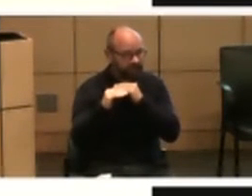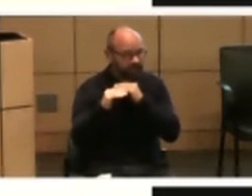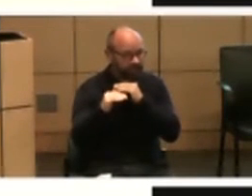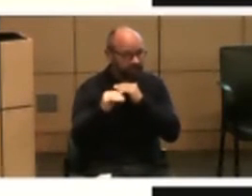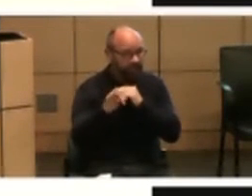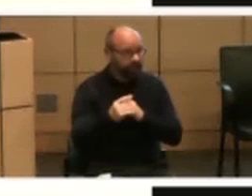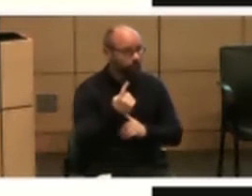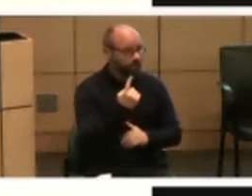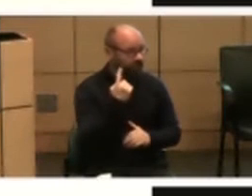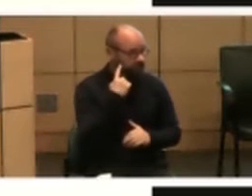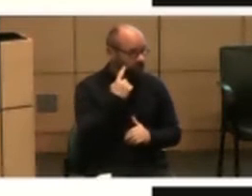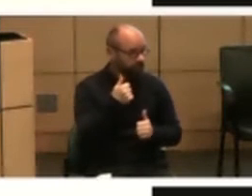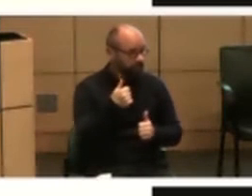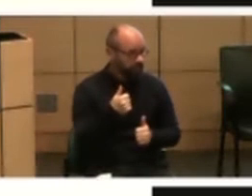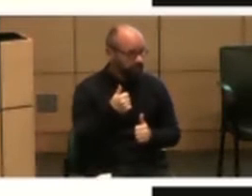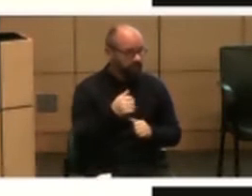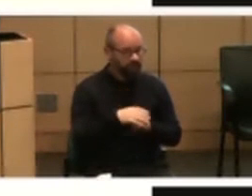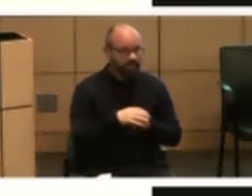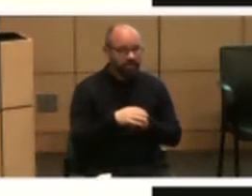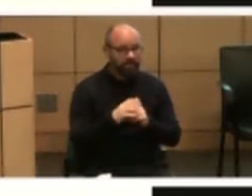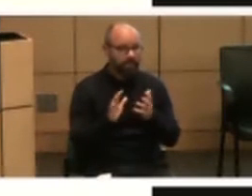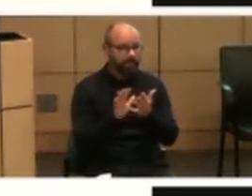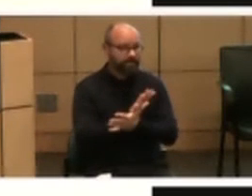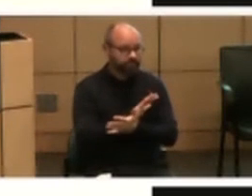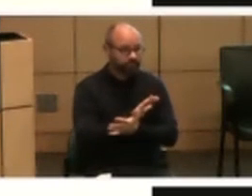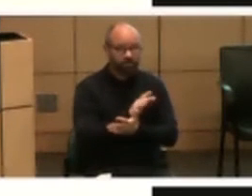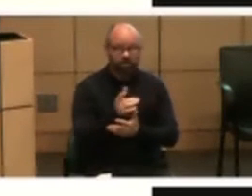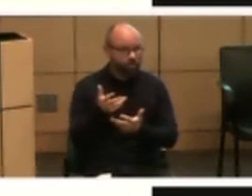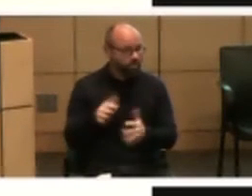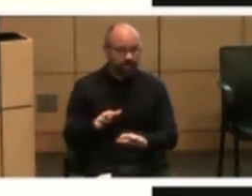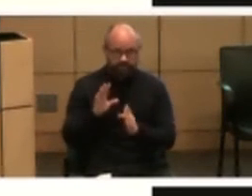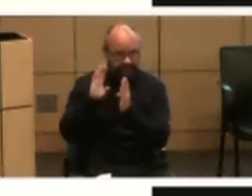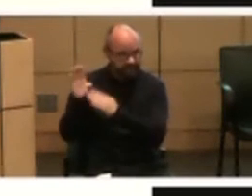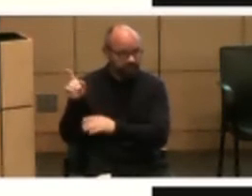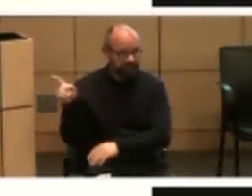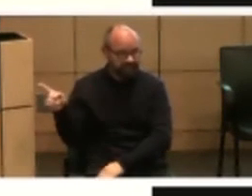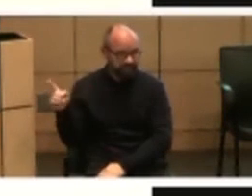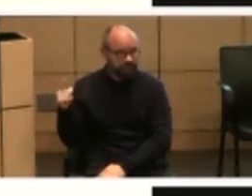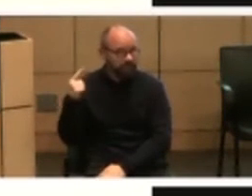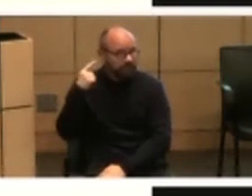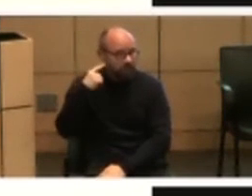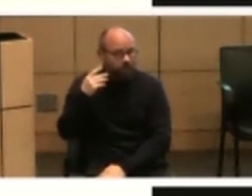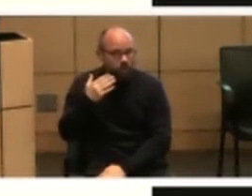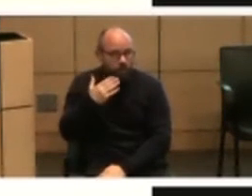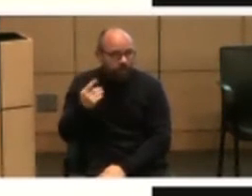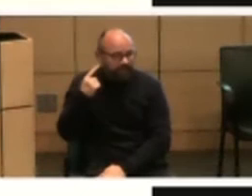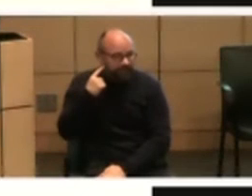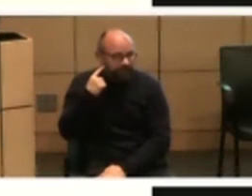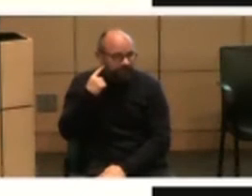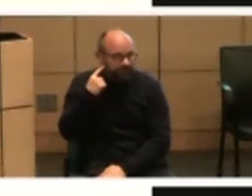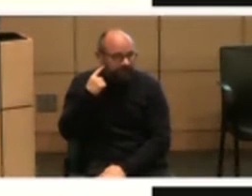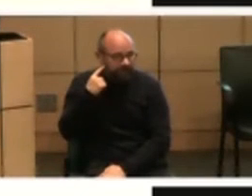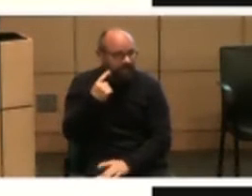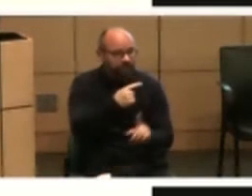and you present the masker, the background you don't want to pay attention to the good ear, and the target to the